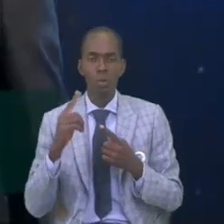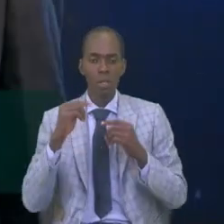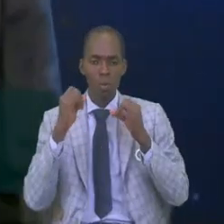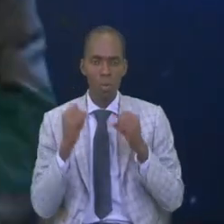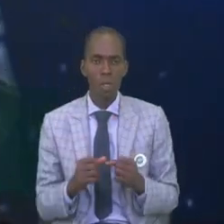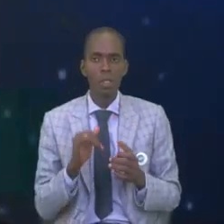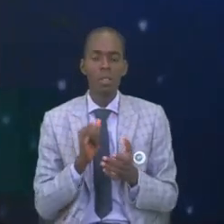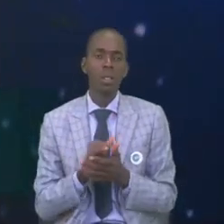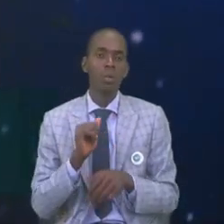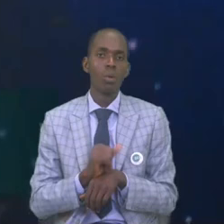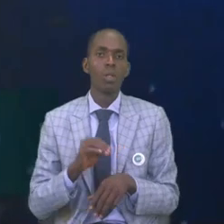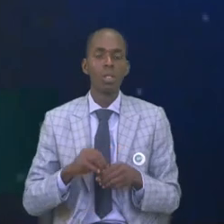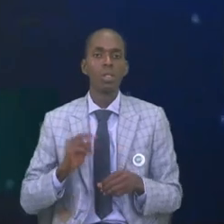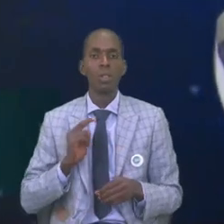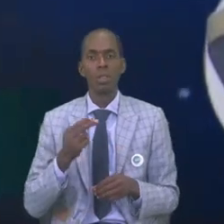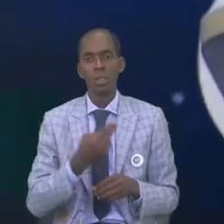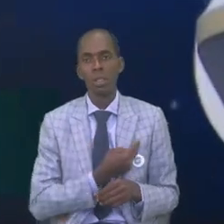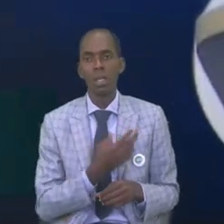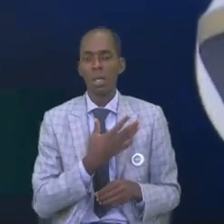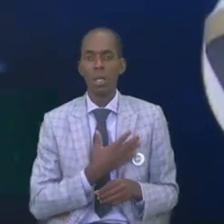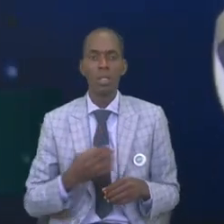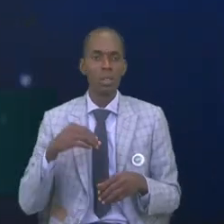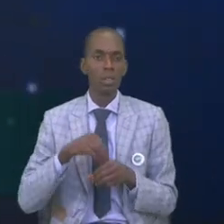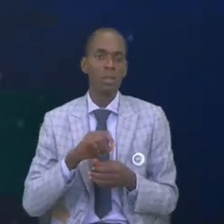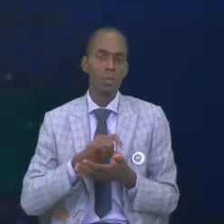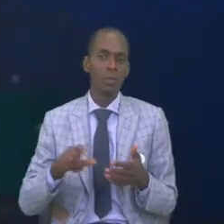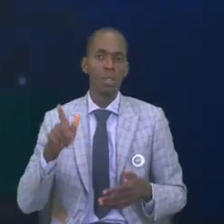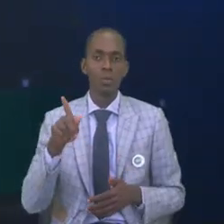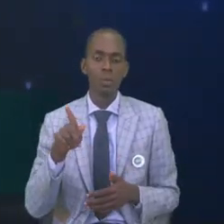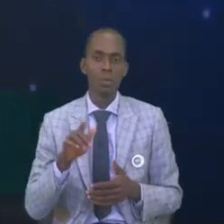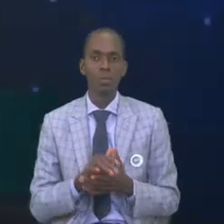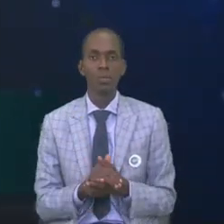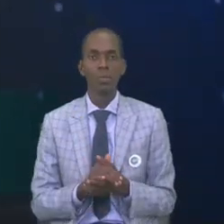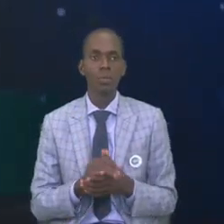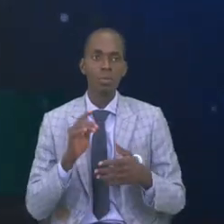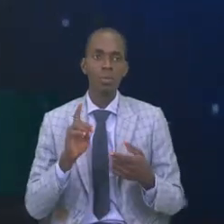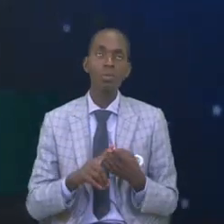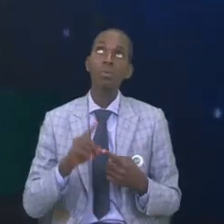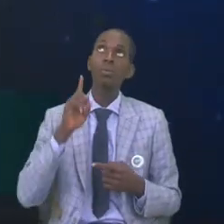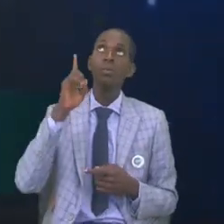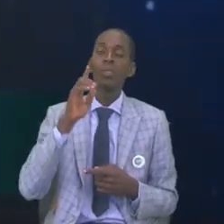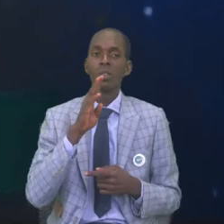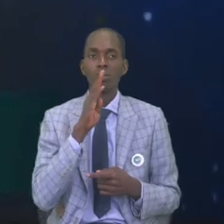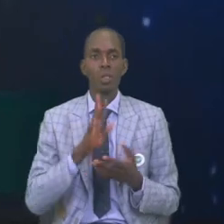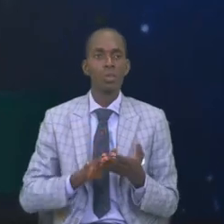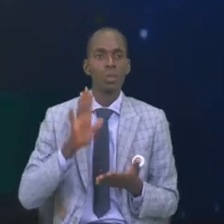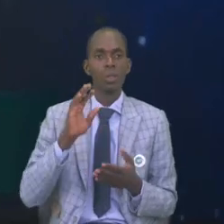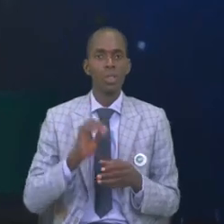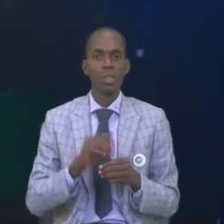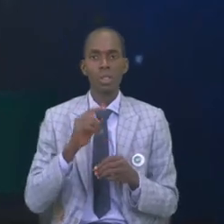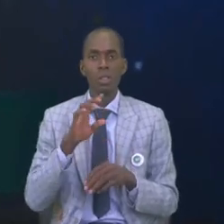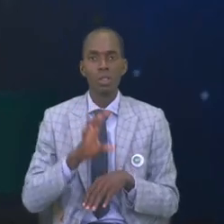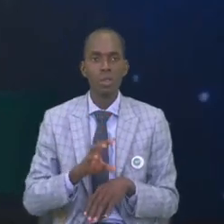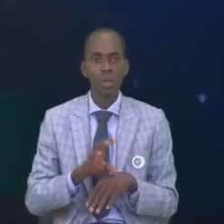that worketh in us. And then in verse 21, it says unto him, be glory in the church